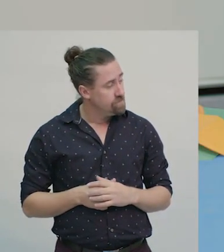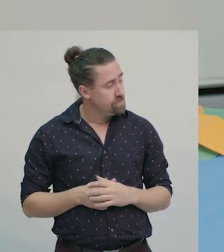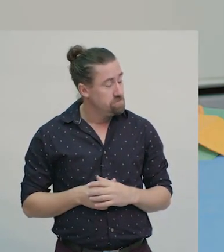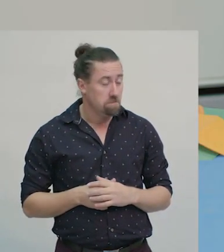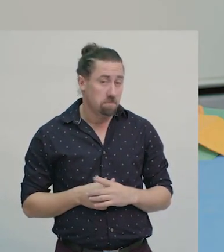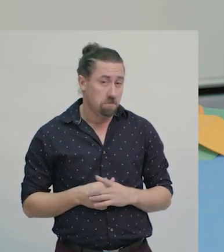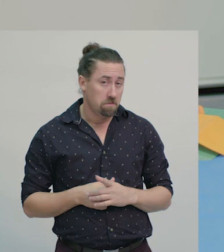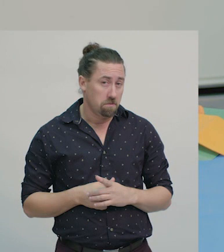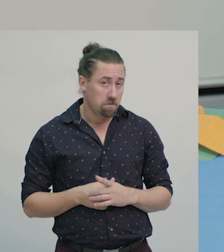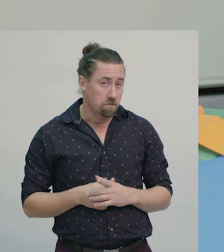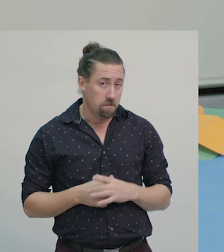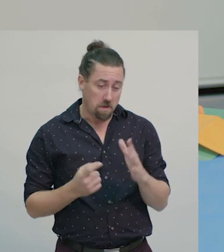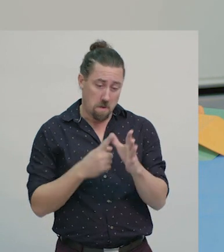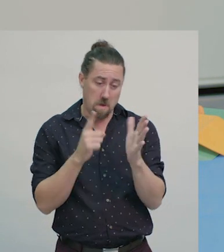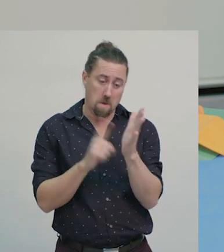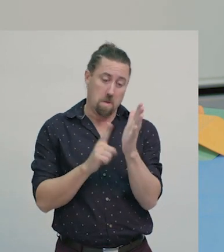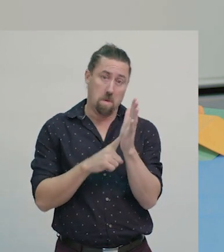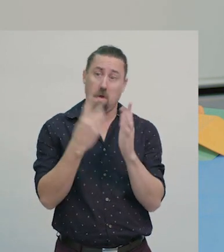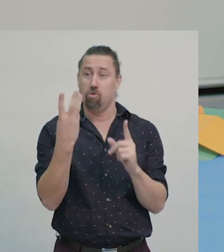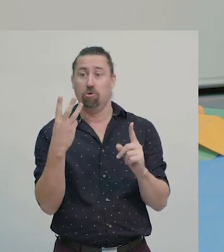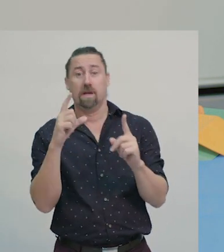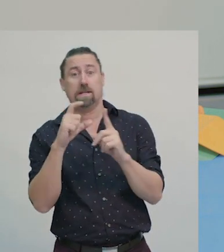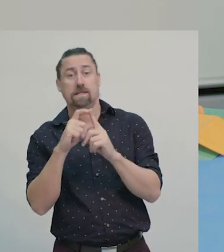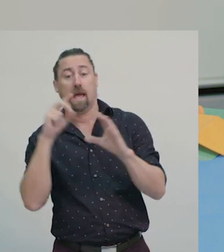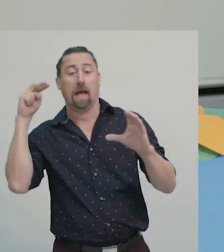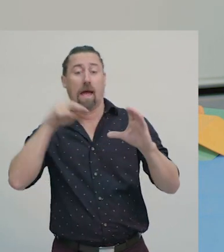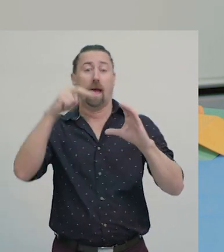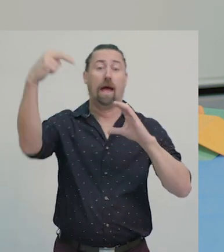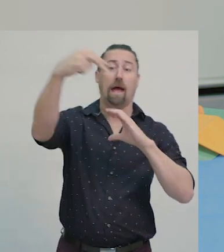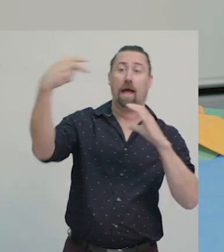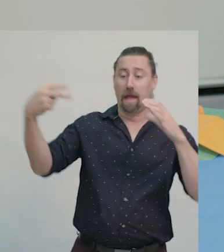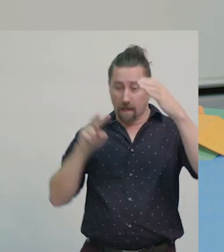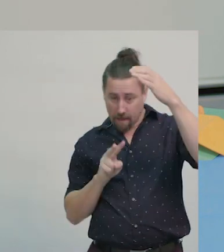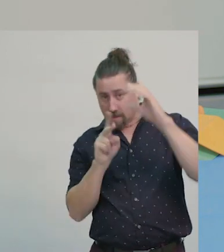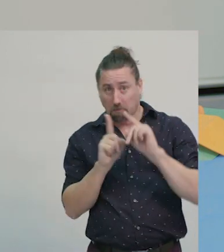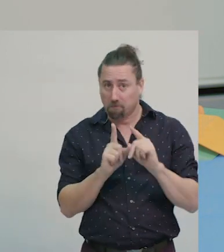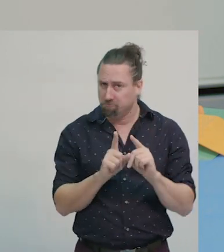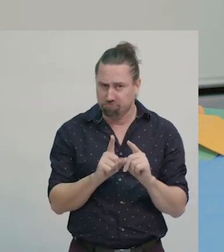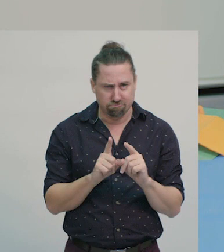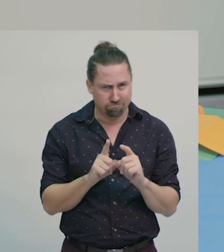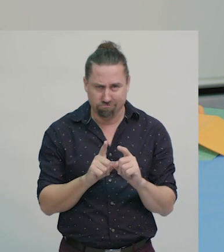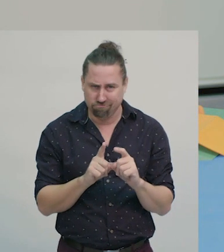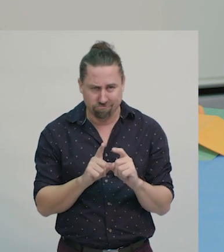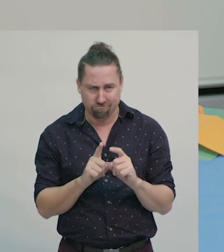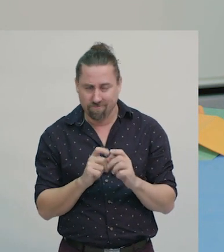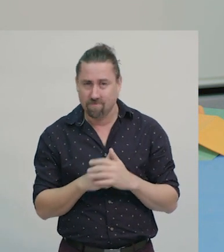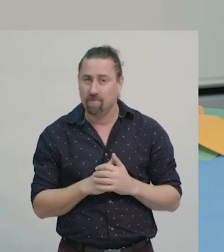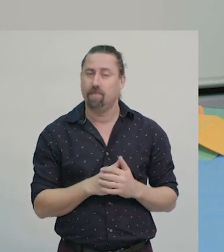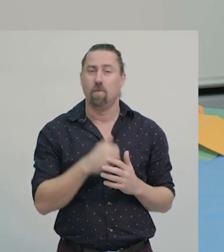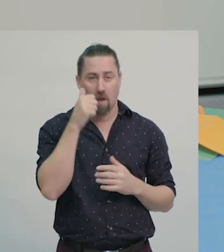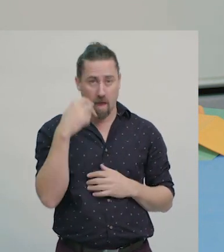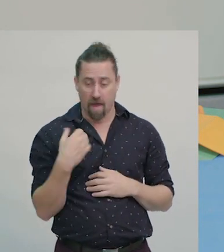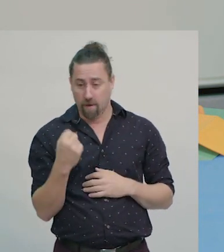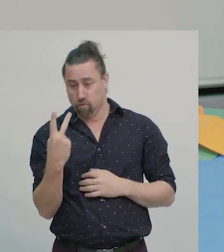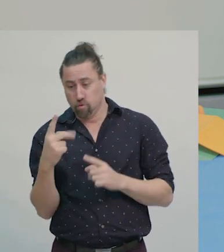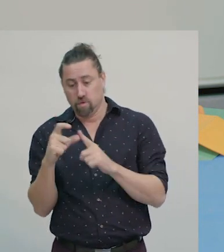We have discovered that not all 3D objects look the same from each viewpoint. Now that we know the 2D shapes that make